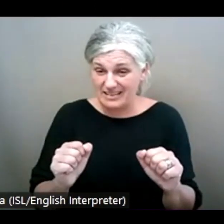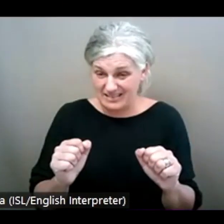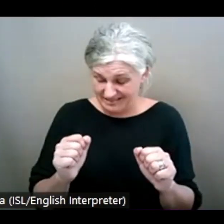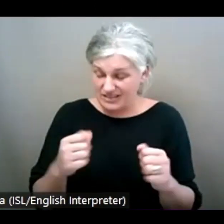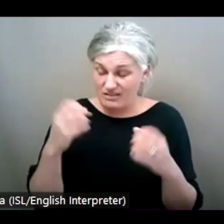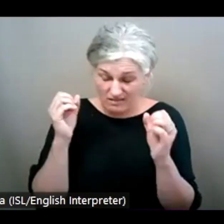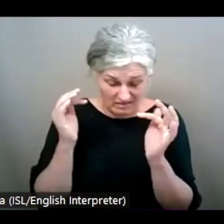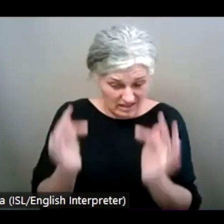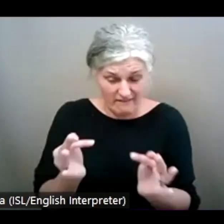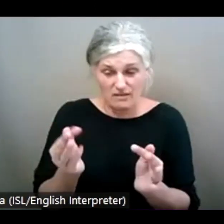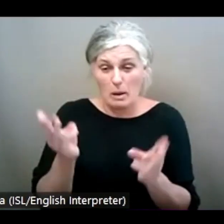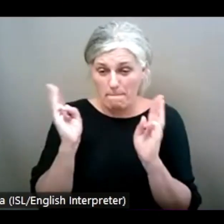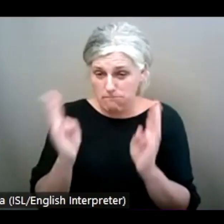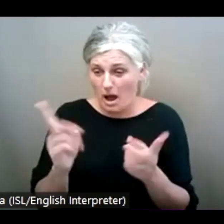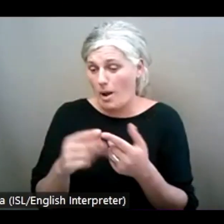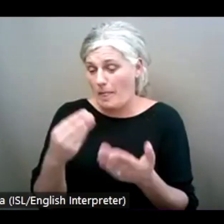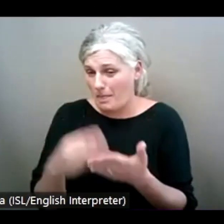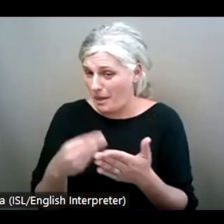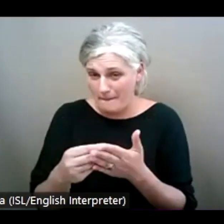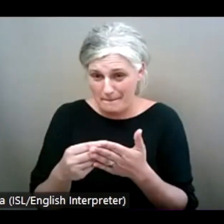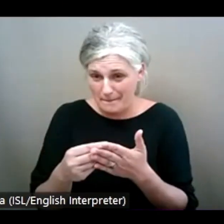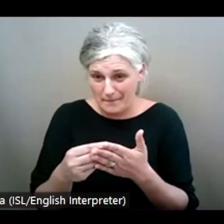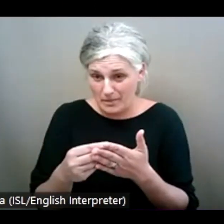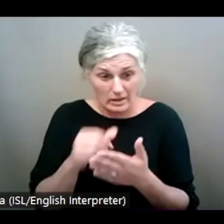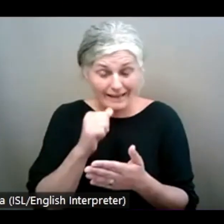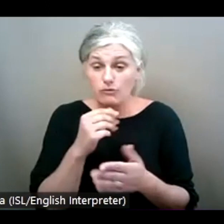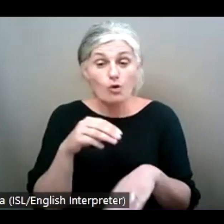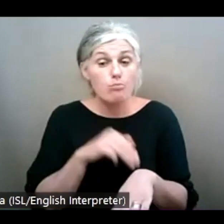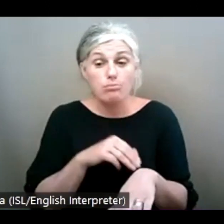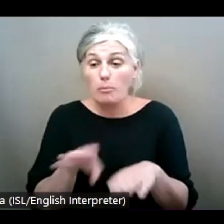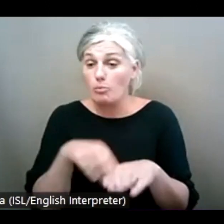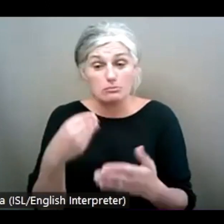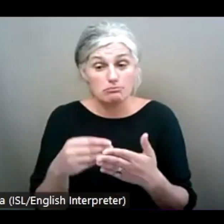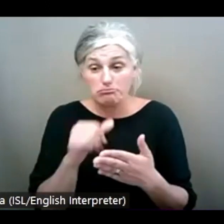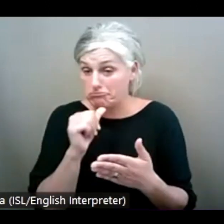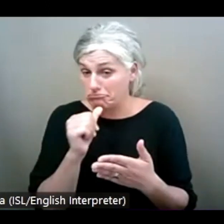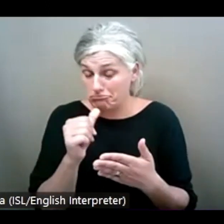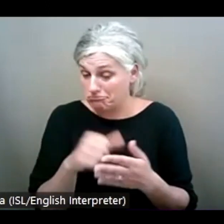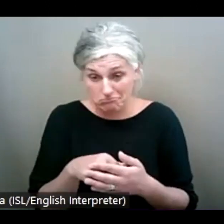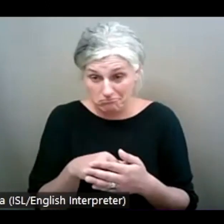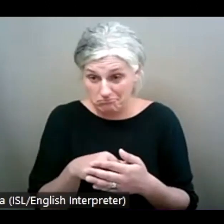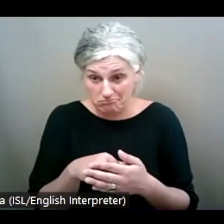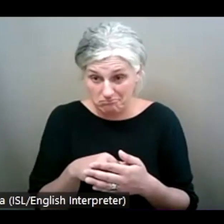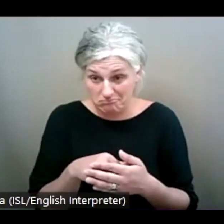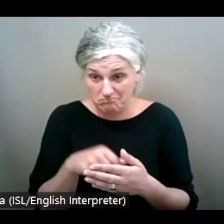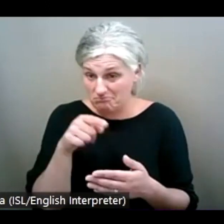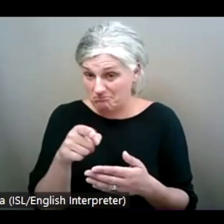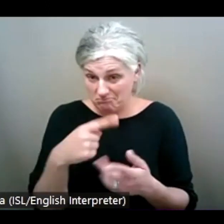money. Money, like, we don't have an issue with money. The money is there.